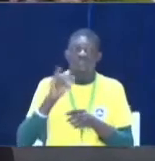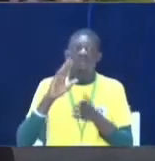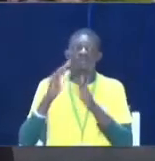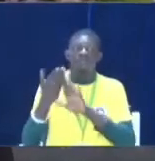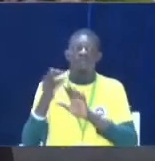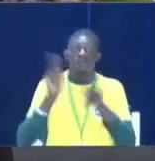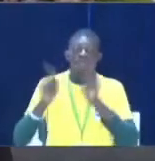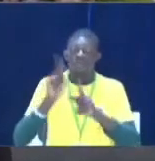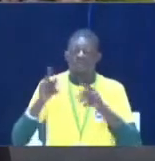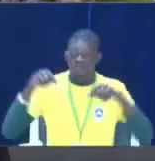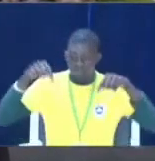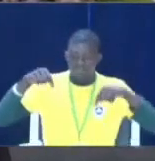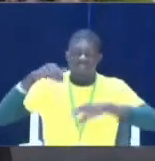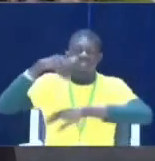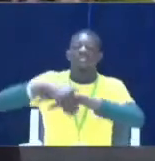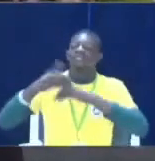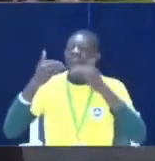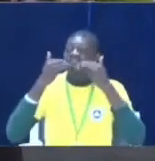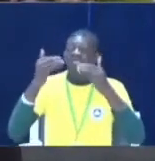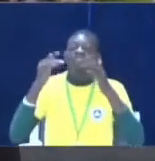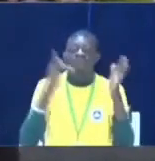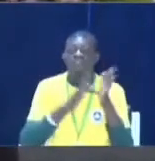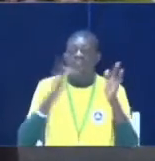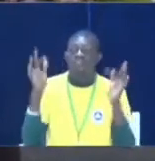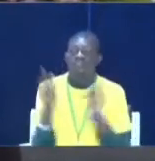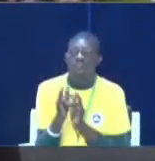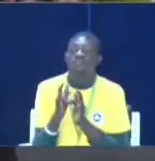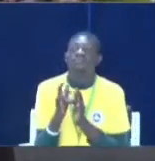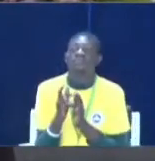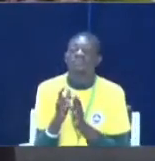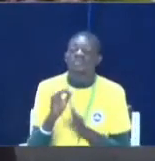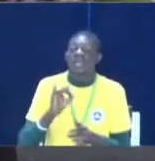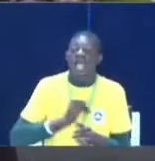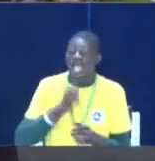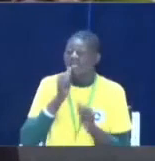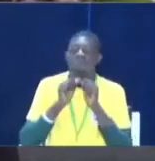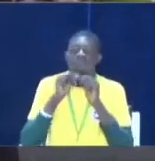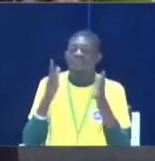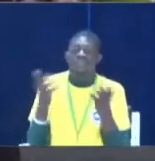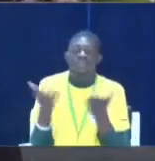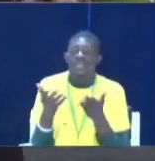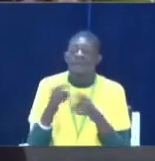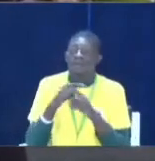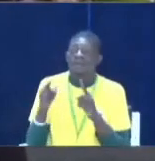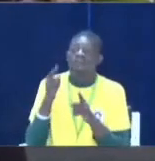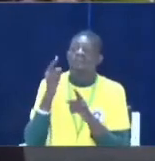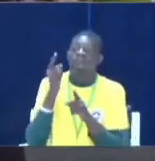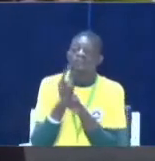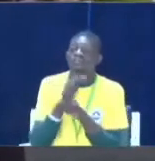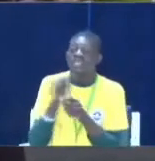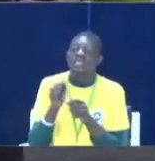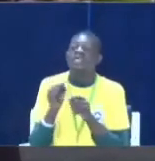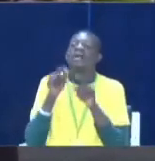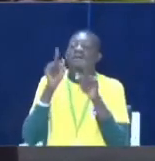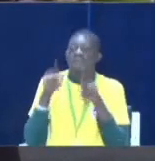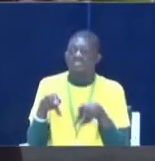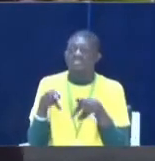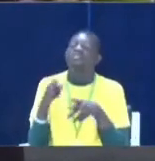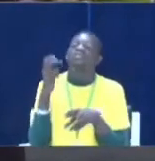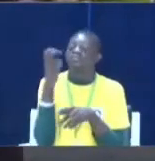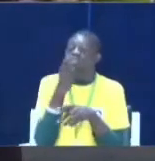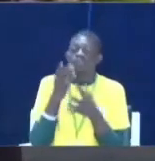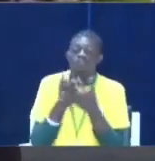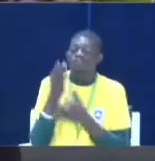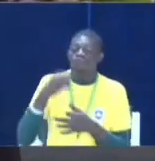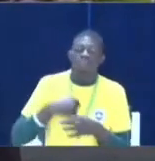people. Thank you, Jesus. I am not in here tonight, but just a vessel. Speak through